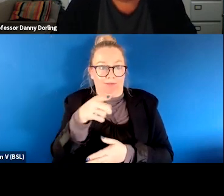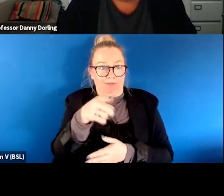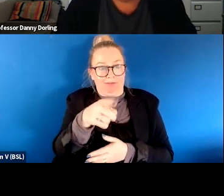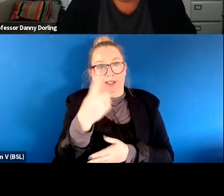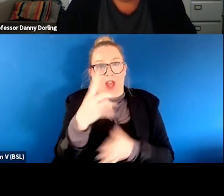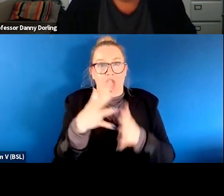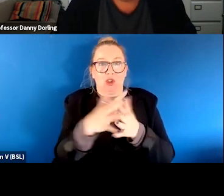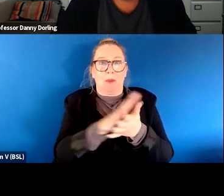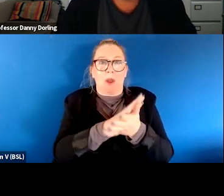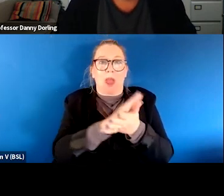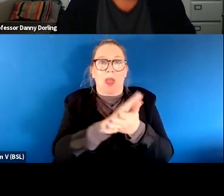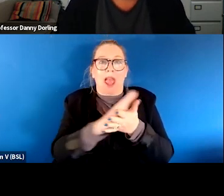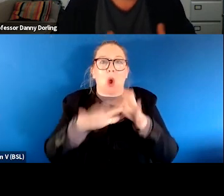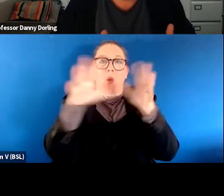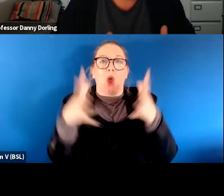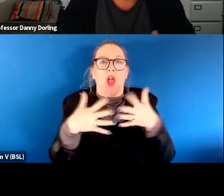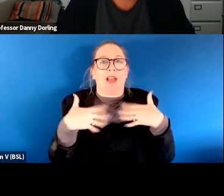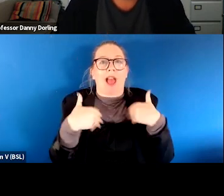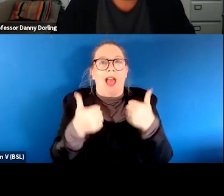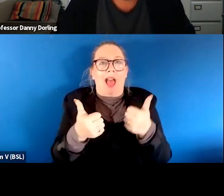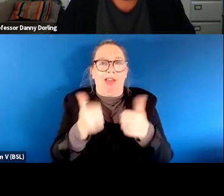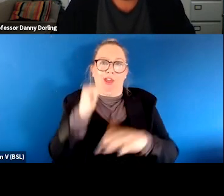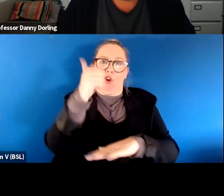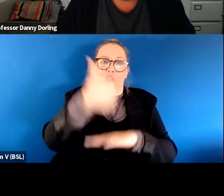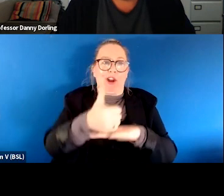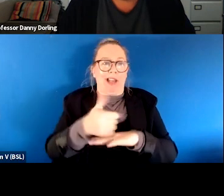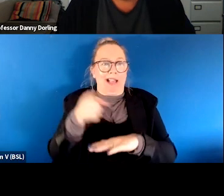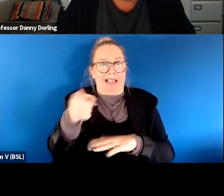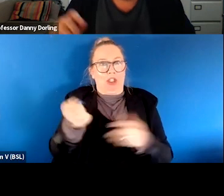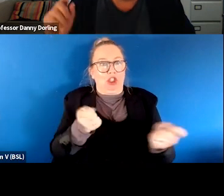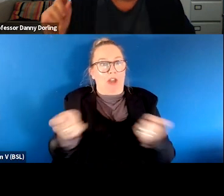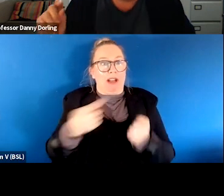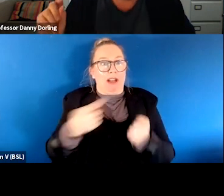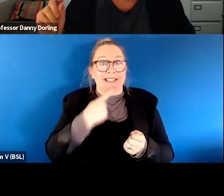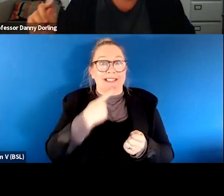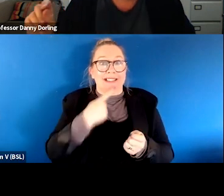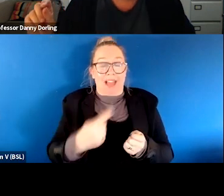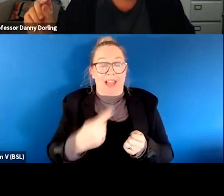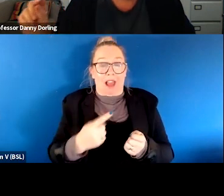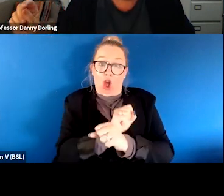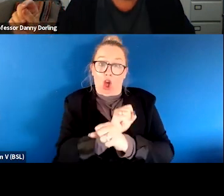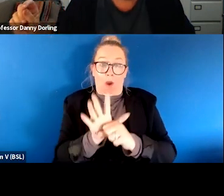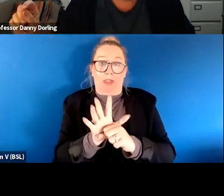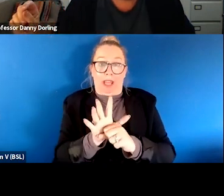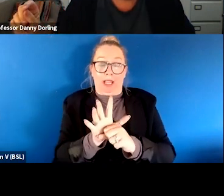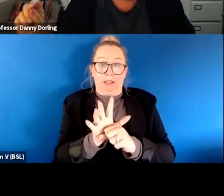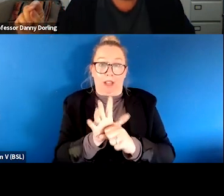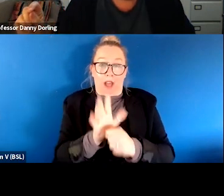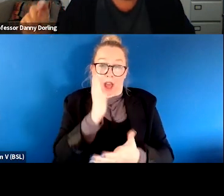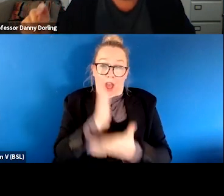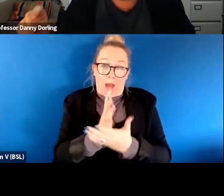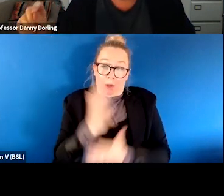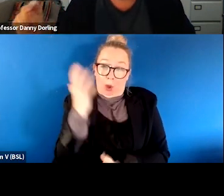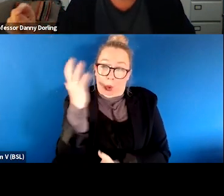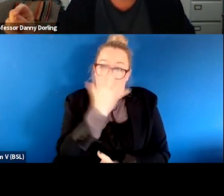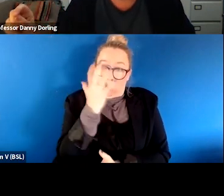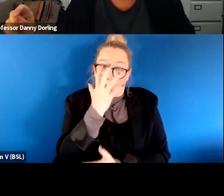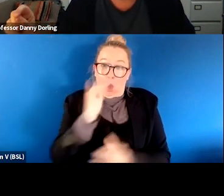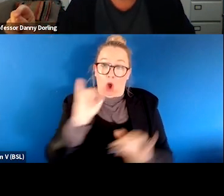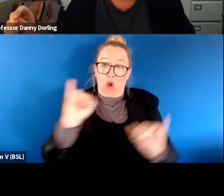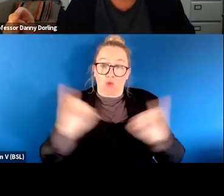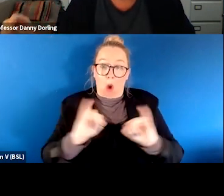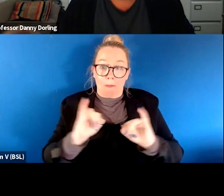Organization said that the COVID-19 pandemic has caused more mass trauma than World War